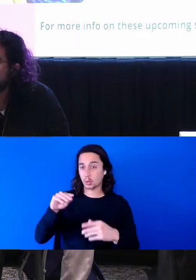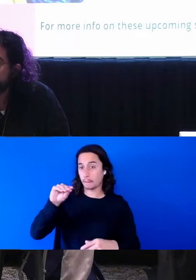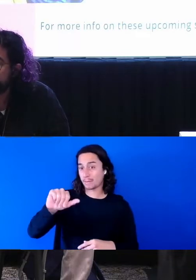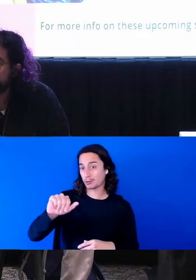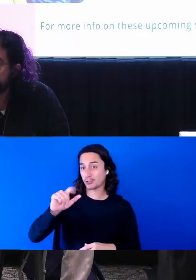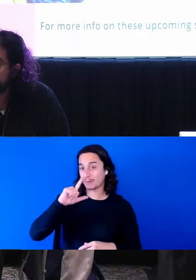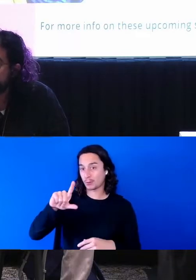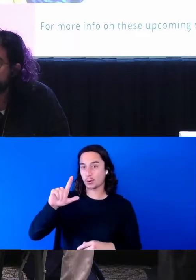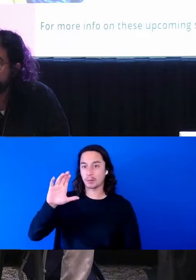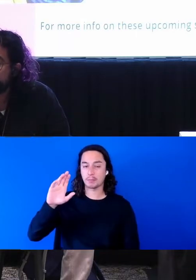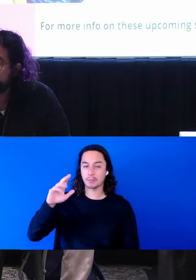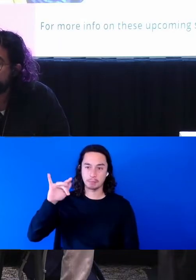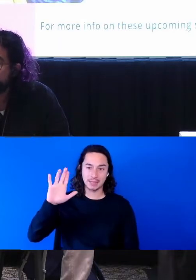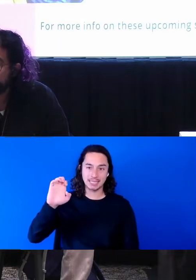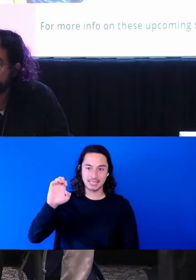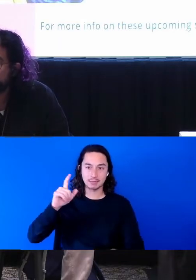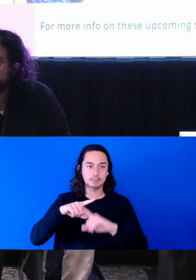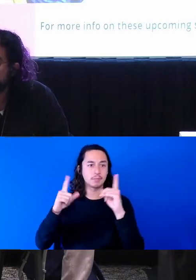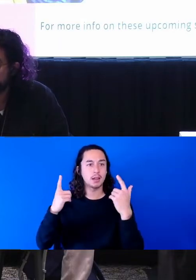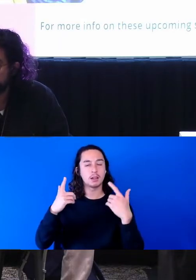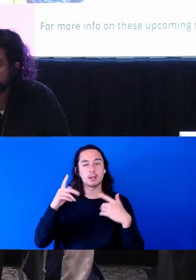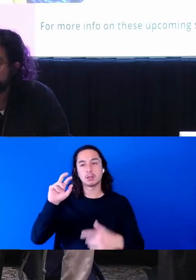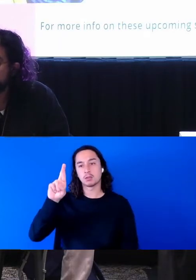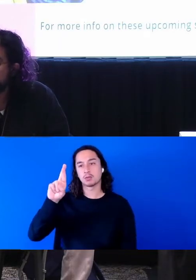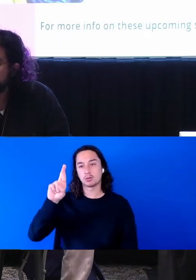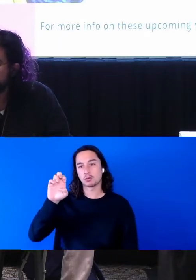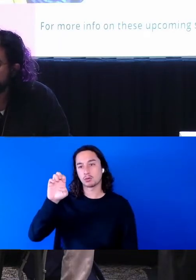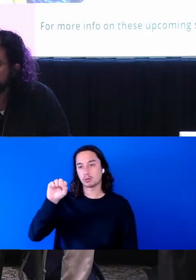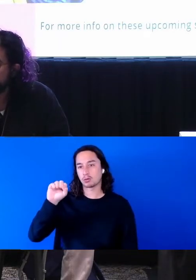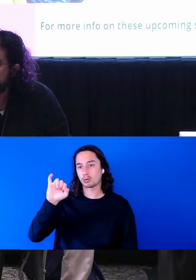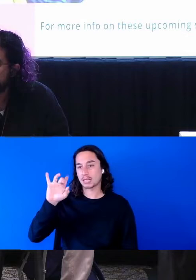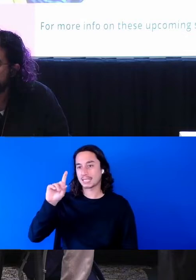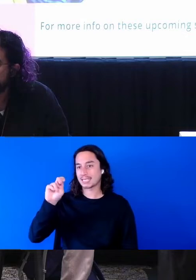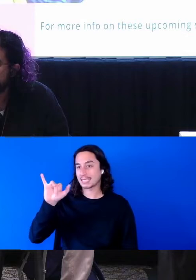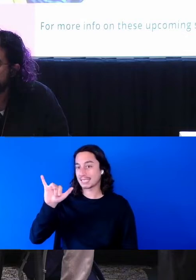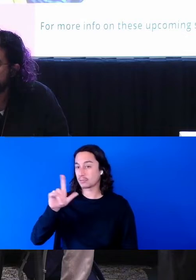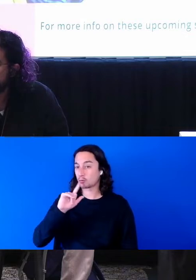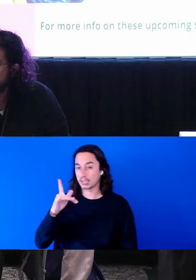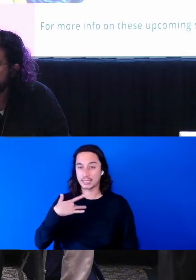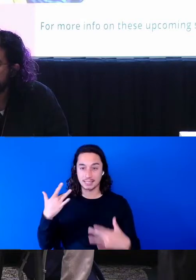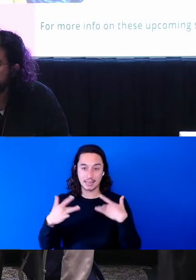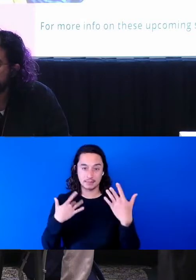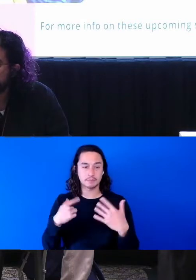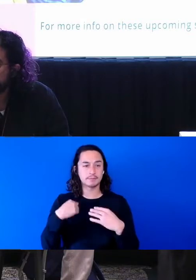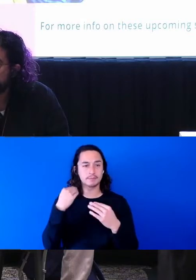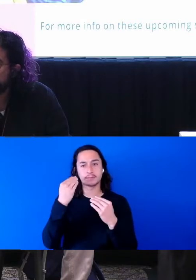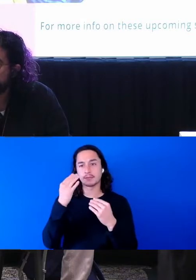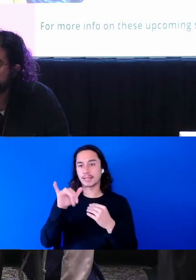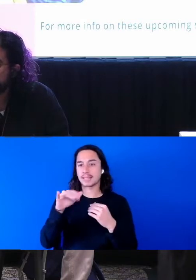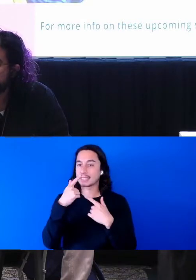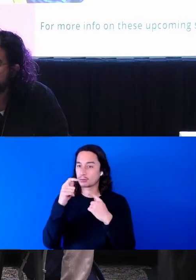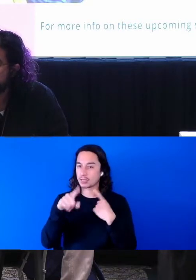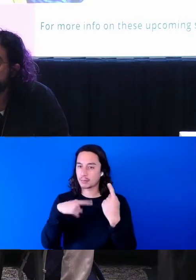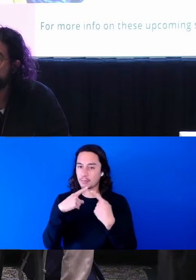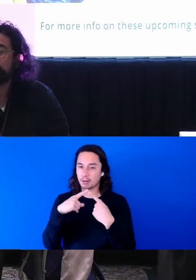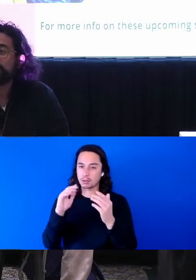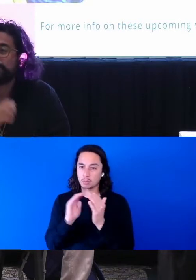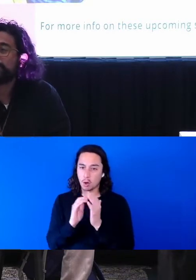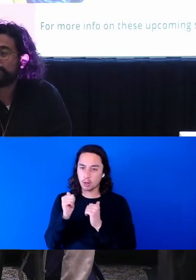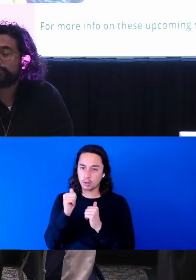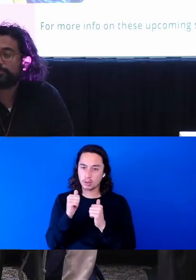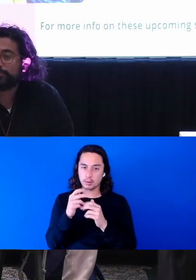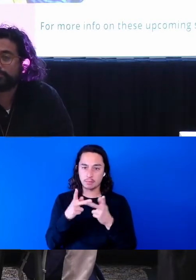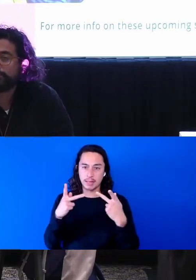that residencies, smaller scale residencies are really exciting starts. I also think there's something really interesting about being in a smaller place, which New Orleans is,